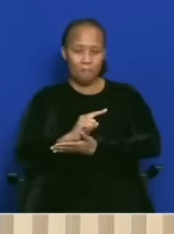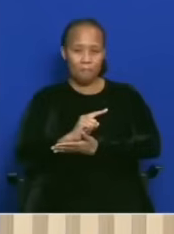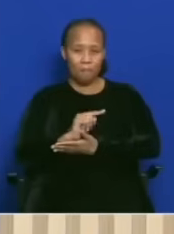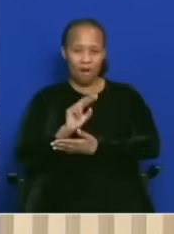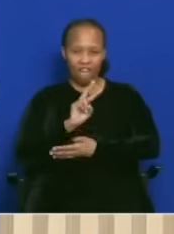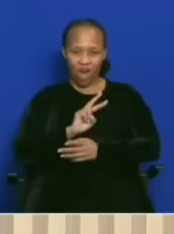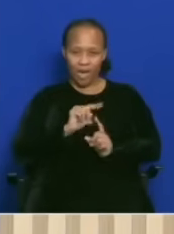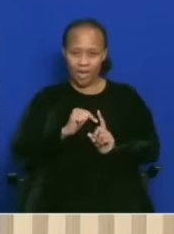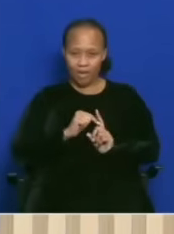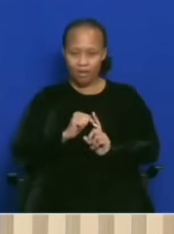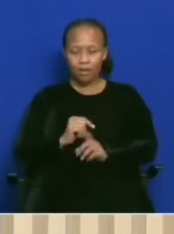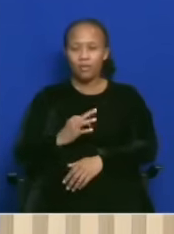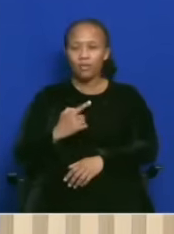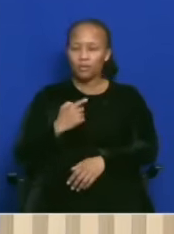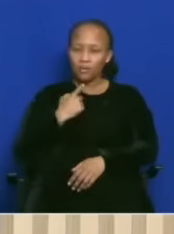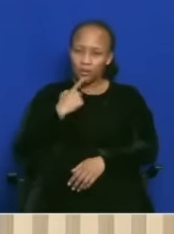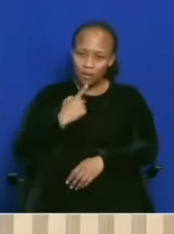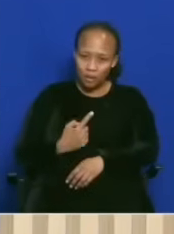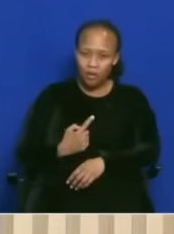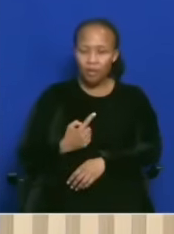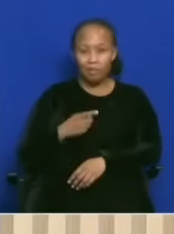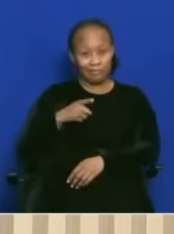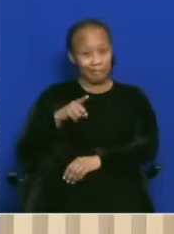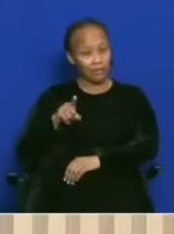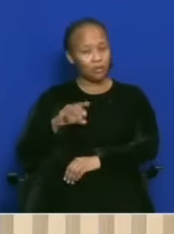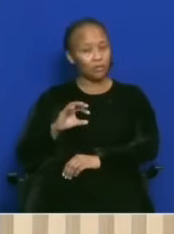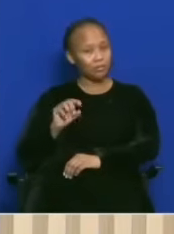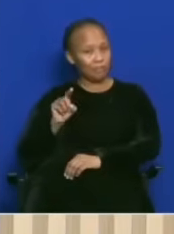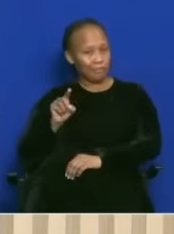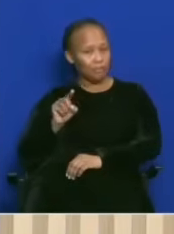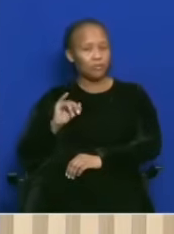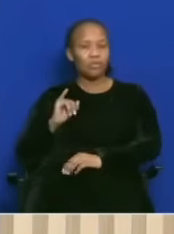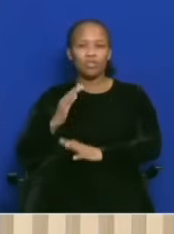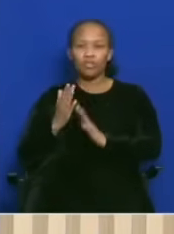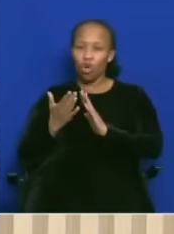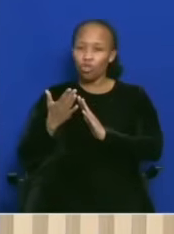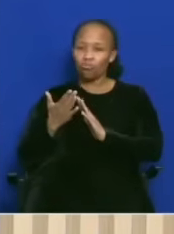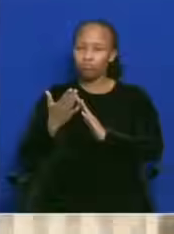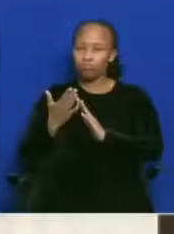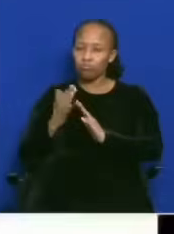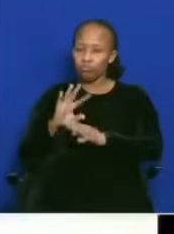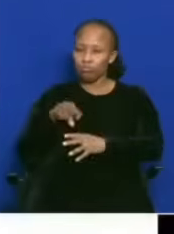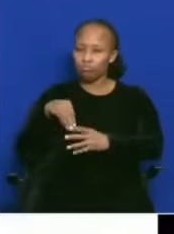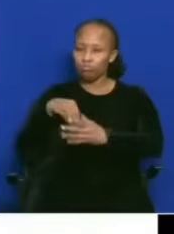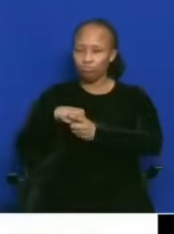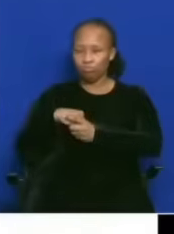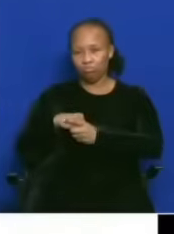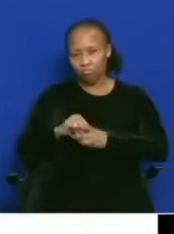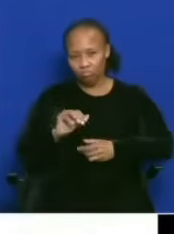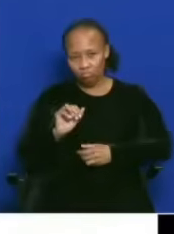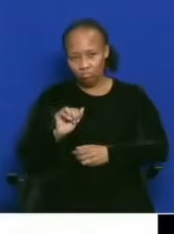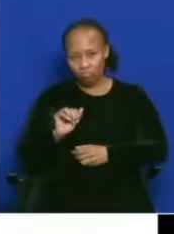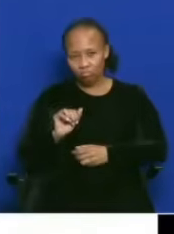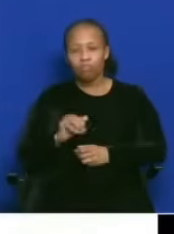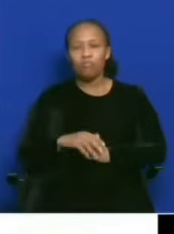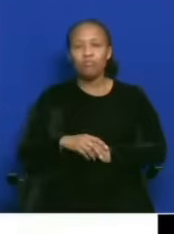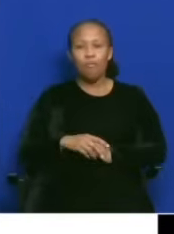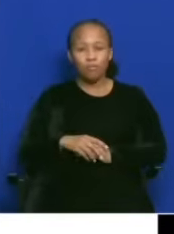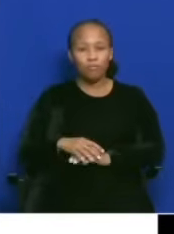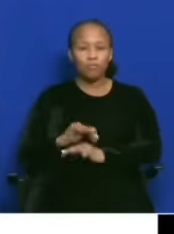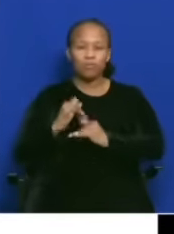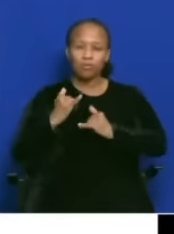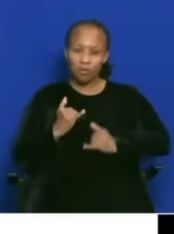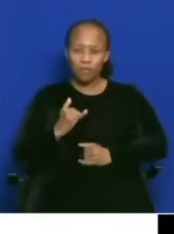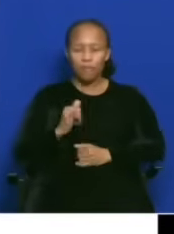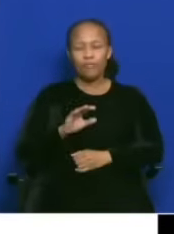is on top of his game. And from that, I surmise that this PDF document